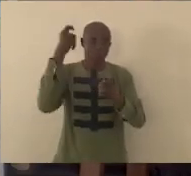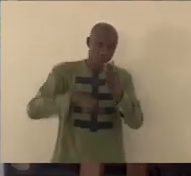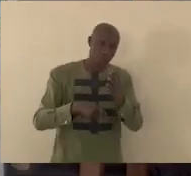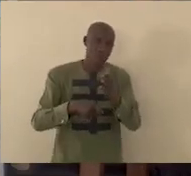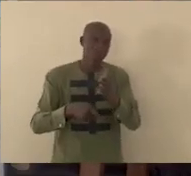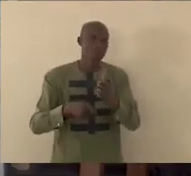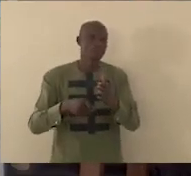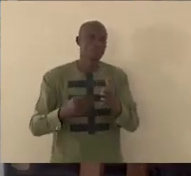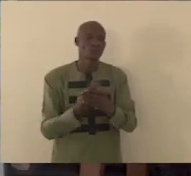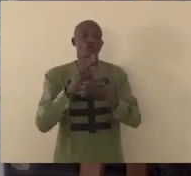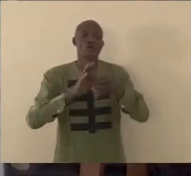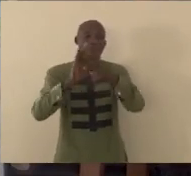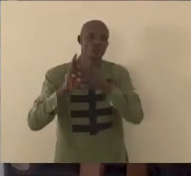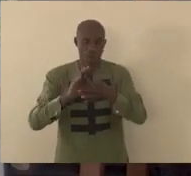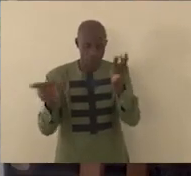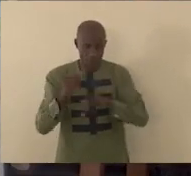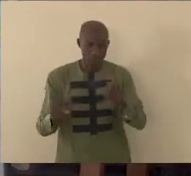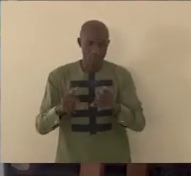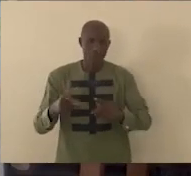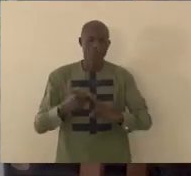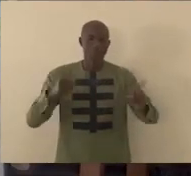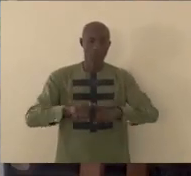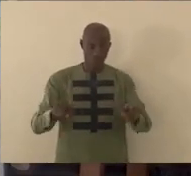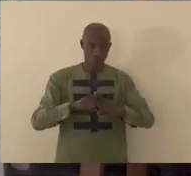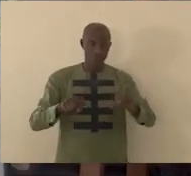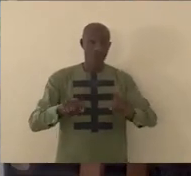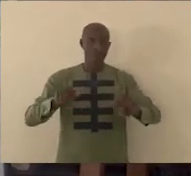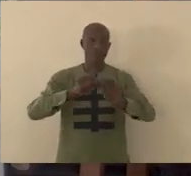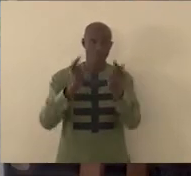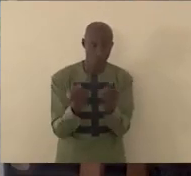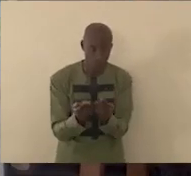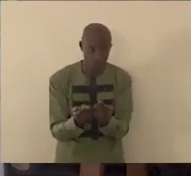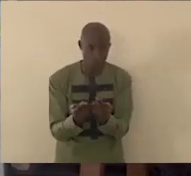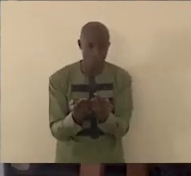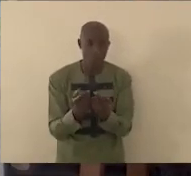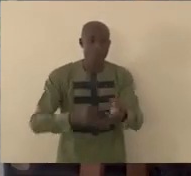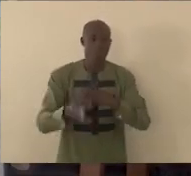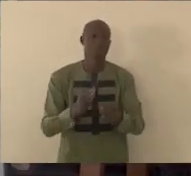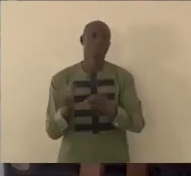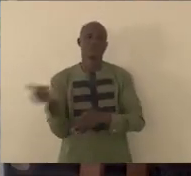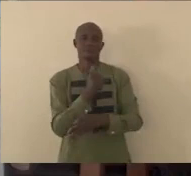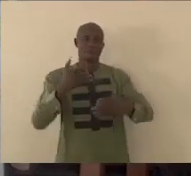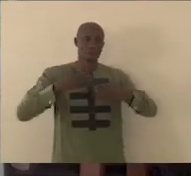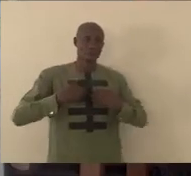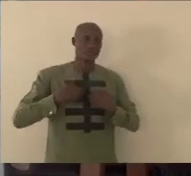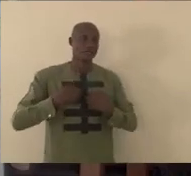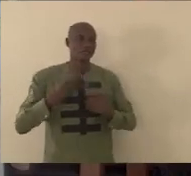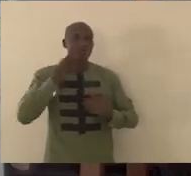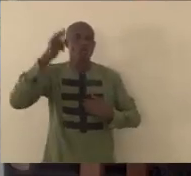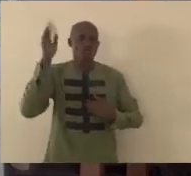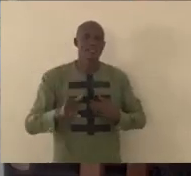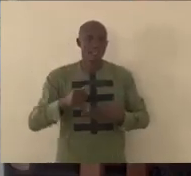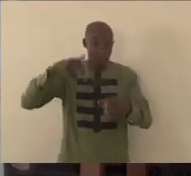a united people from the disparate ethnic groups that populate this territory. Instead, they have